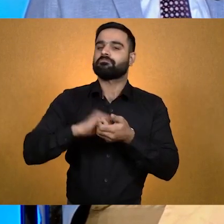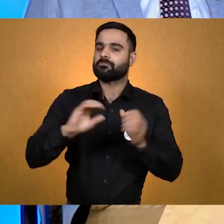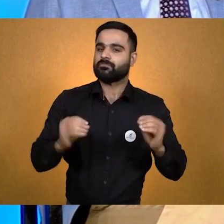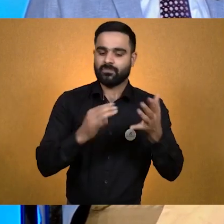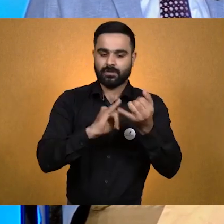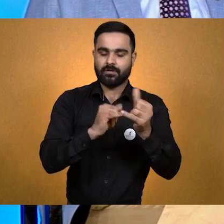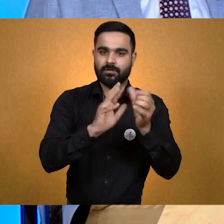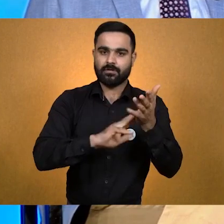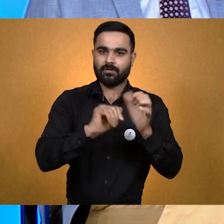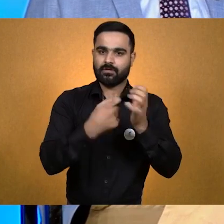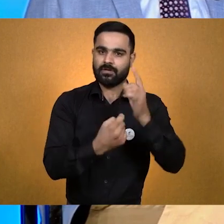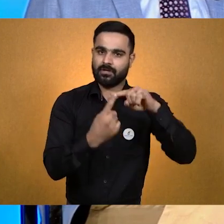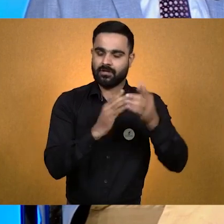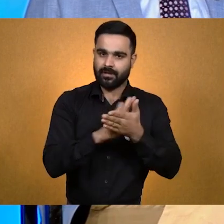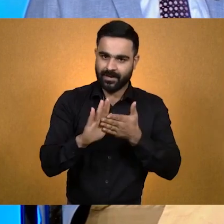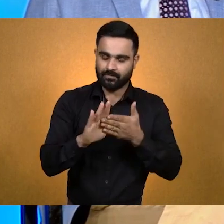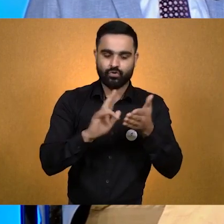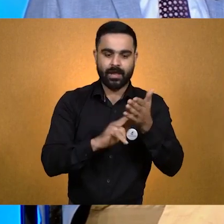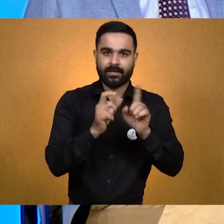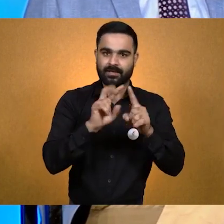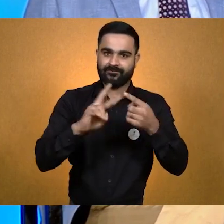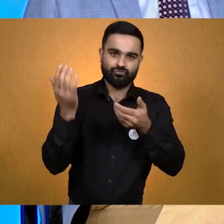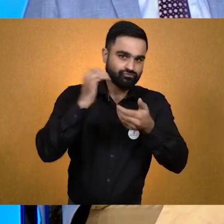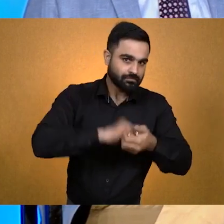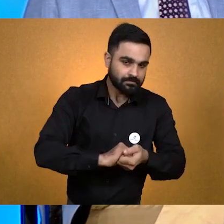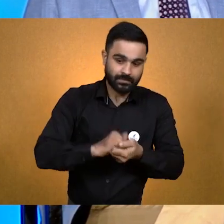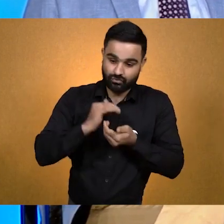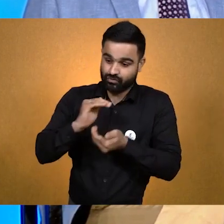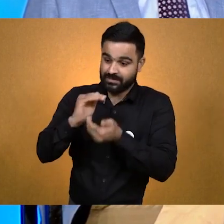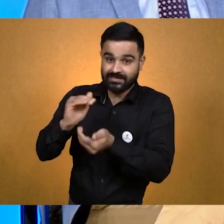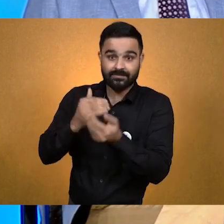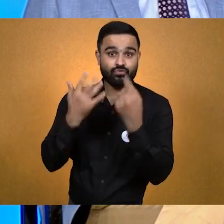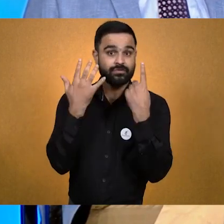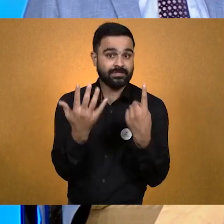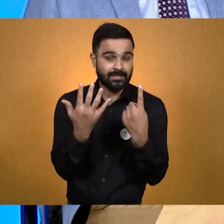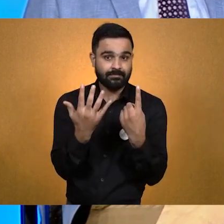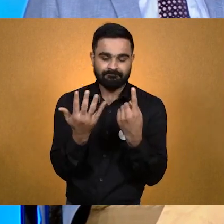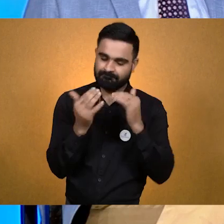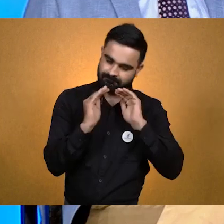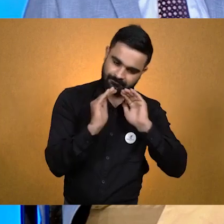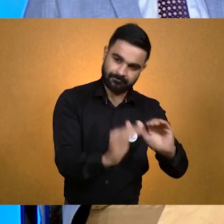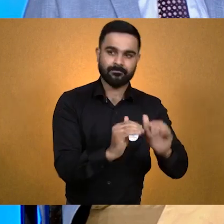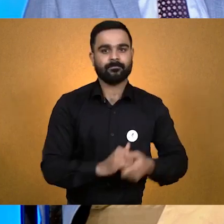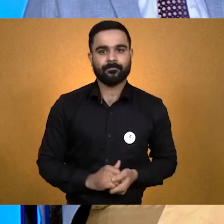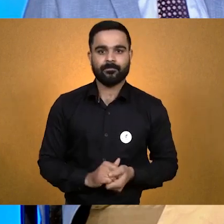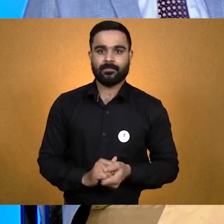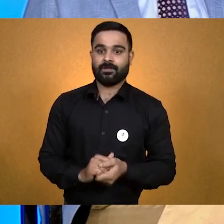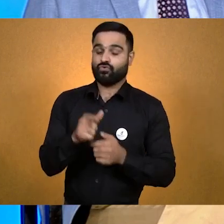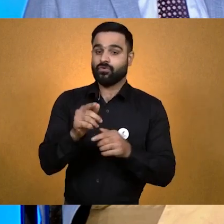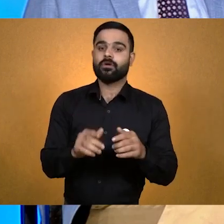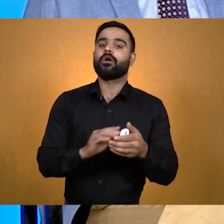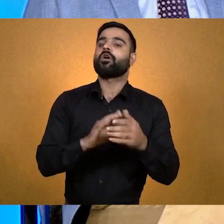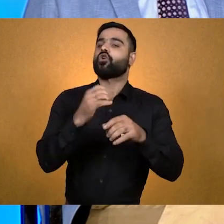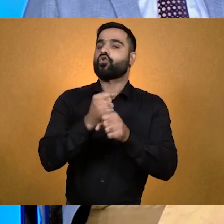saath saajhedari mein Bharat ke liye padak jeetne ki chah mein hamare 6 divyang khiladiyon ka sahyog kar raha hai. Go Sports